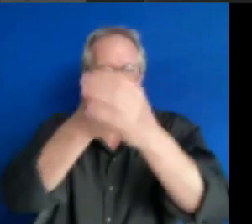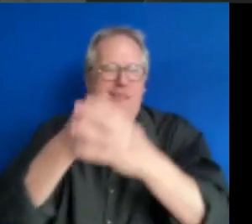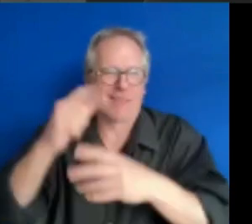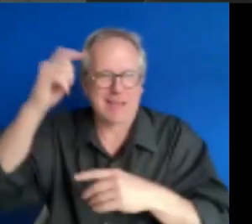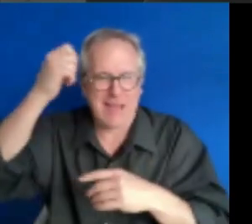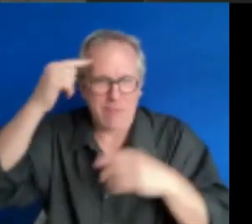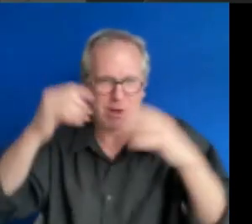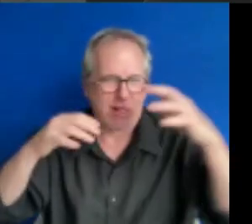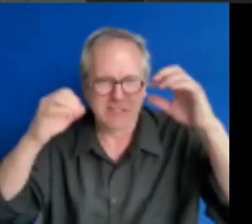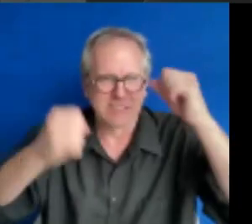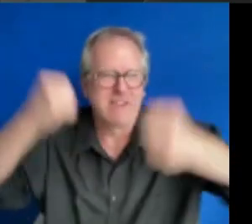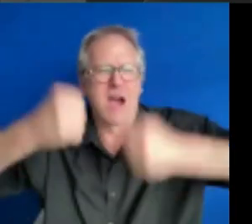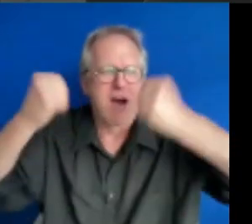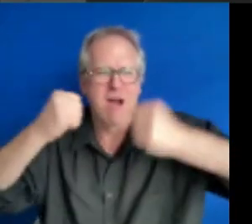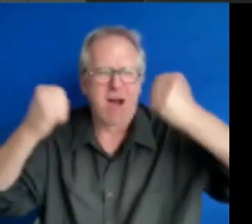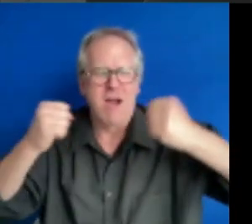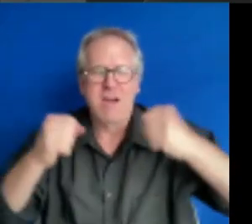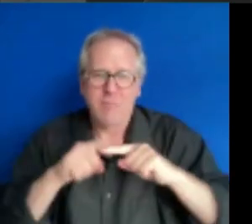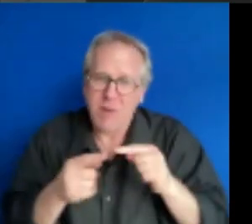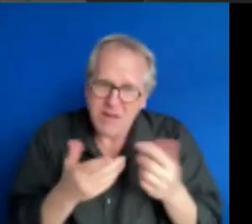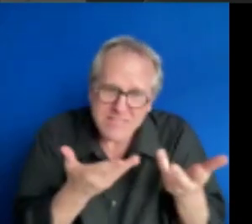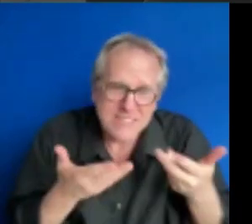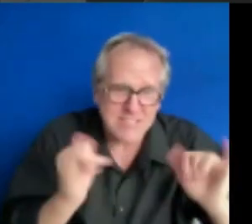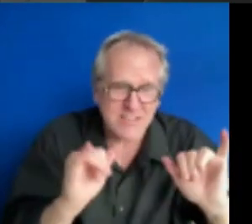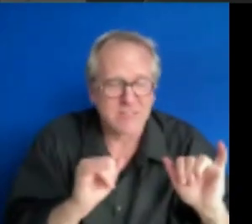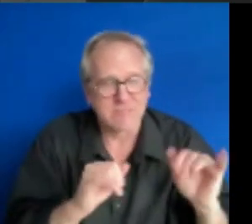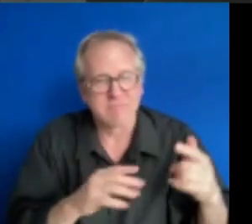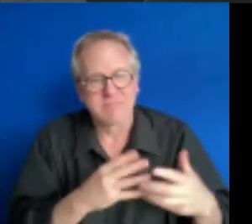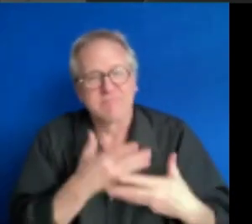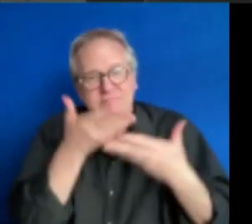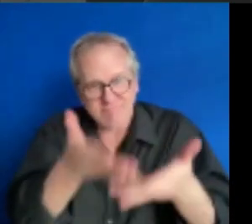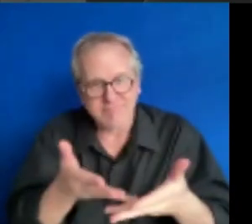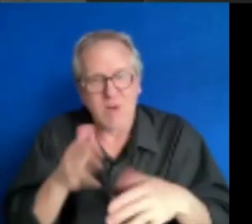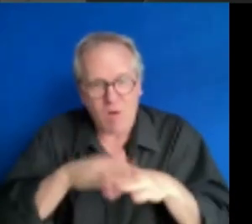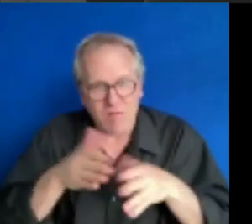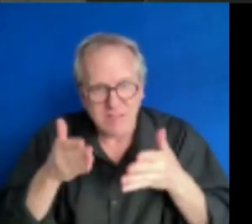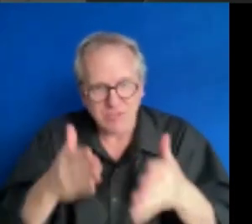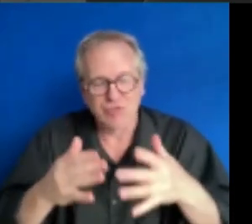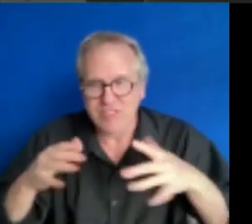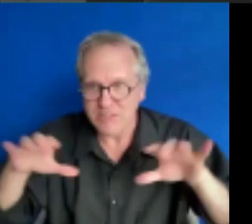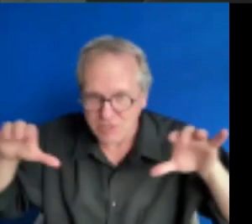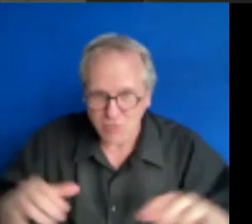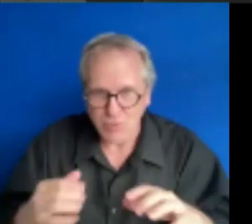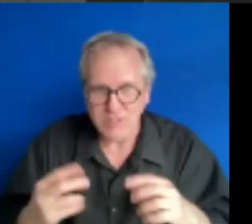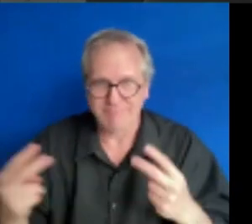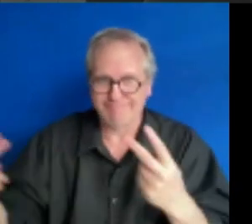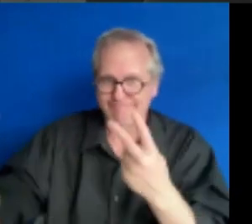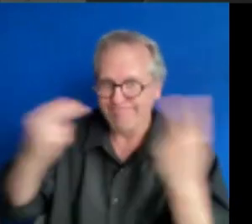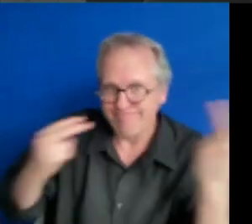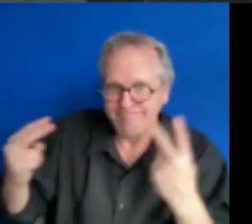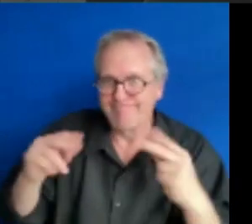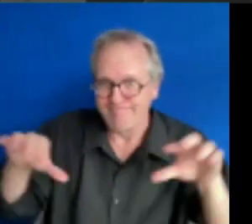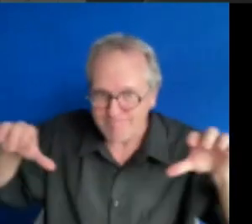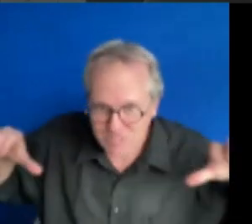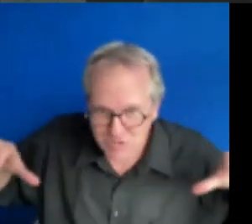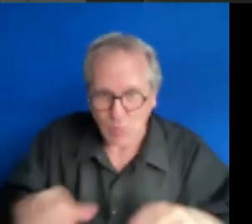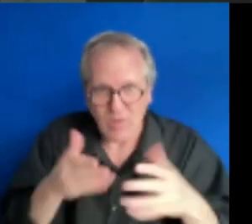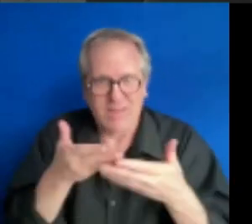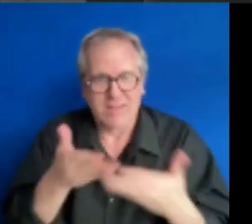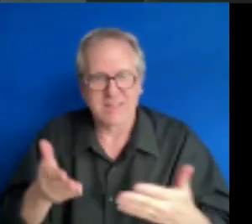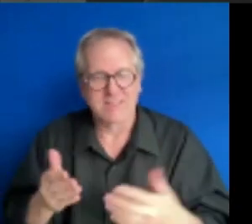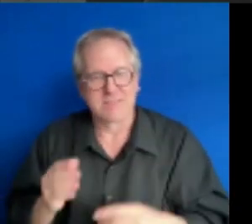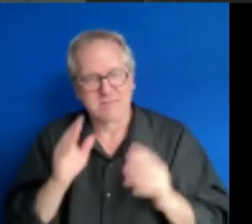the Capitol, right? Being out in direct action and being able to say, you know,